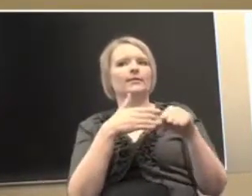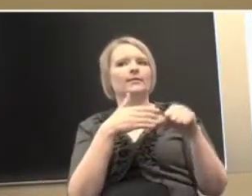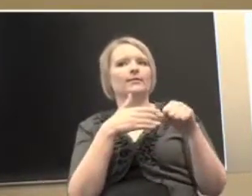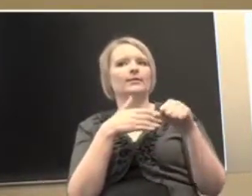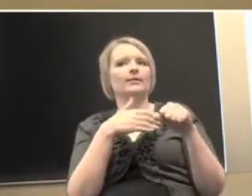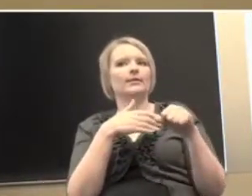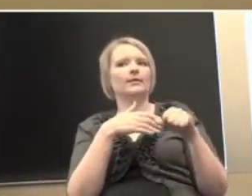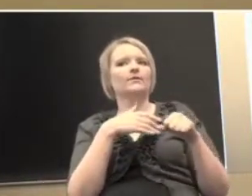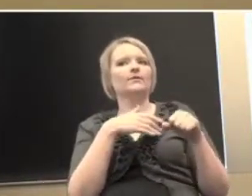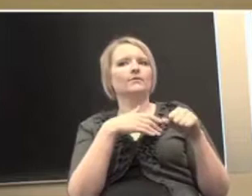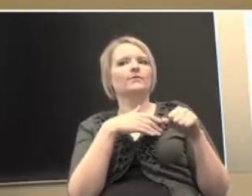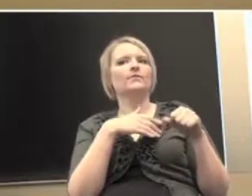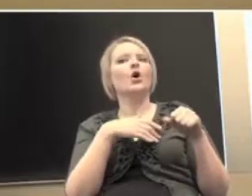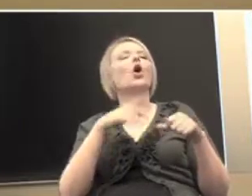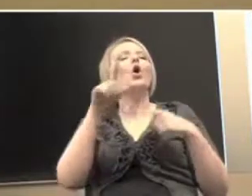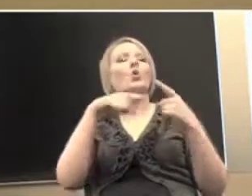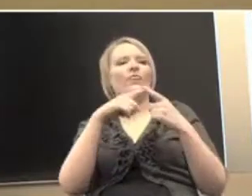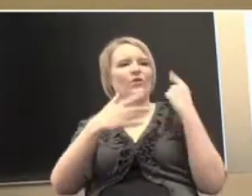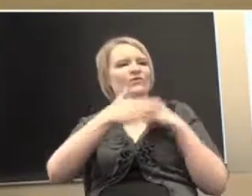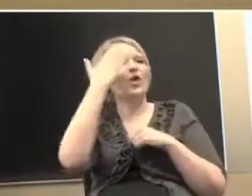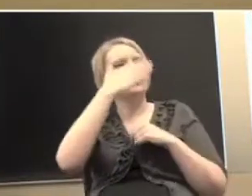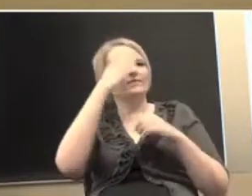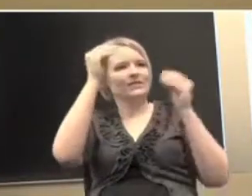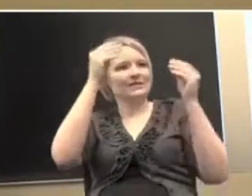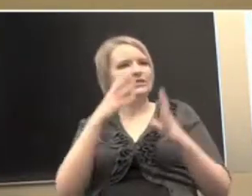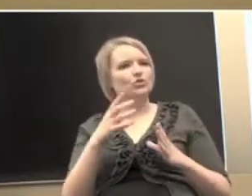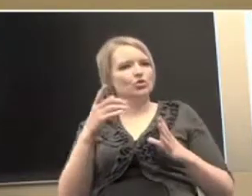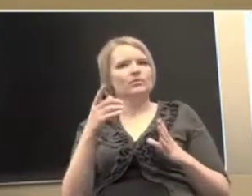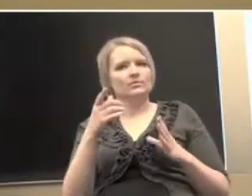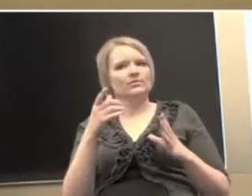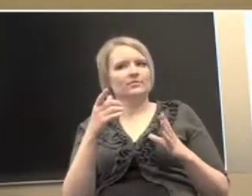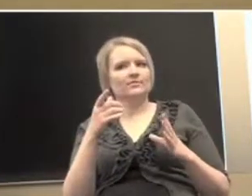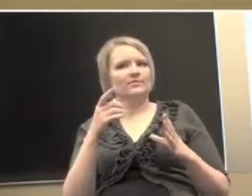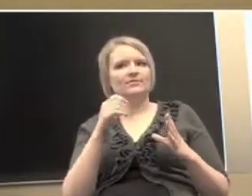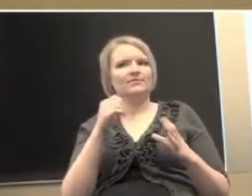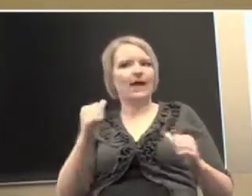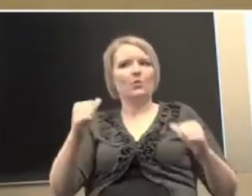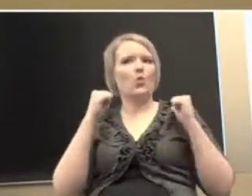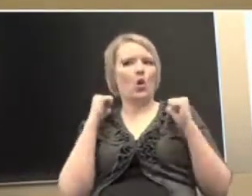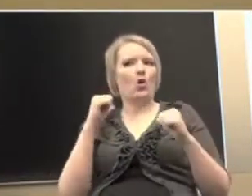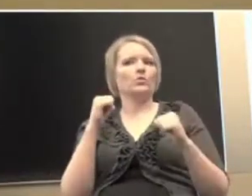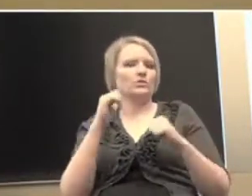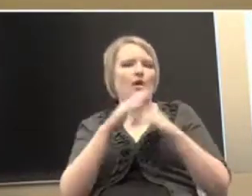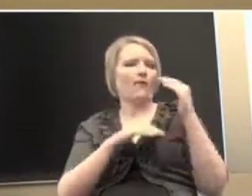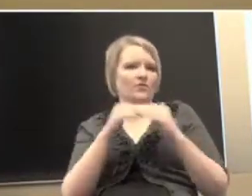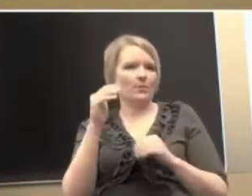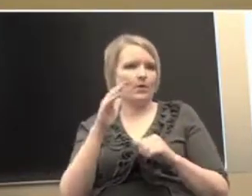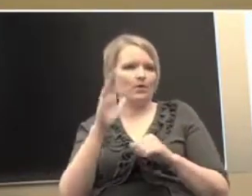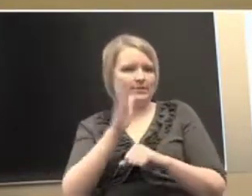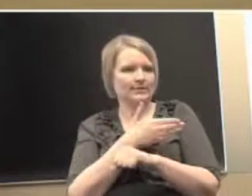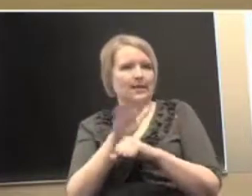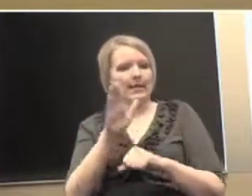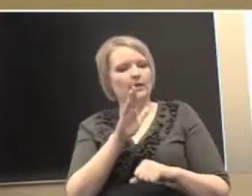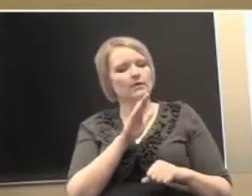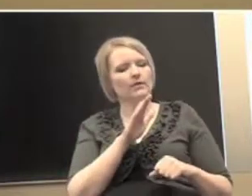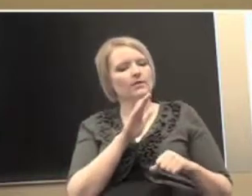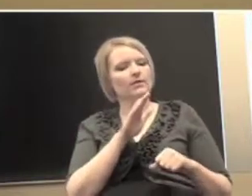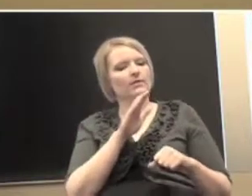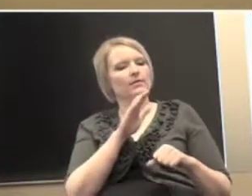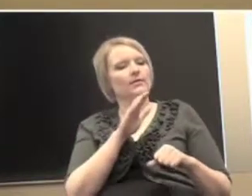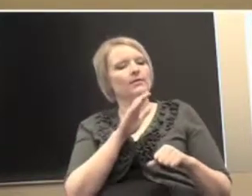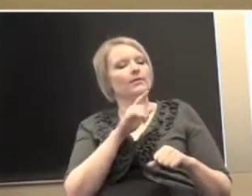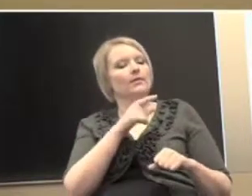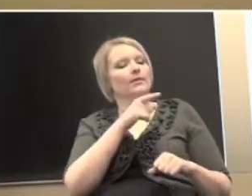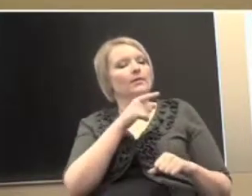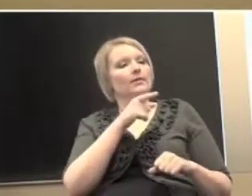can't sing, it's because they're not comfortable with their singing. All right? And we get a lot of students, it's not a matter of whether they can or can't do the work, it's they